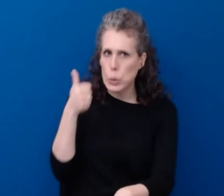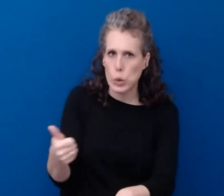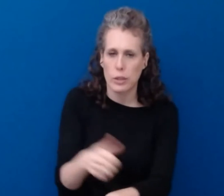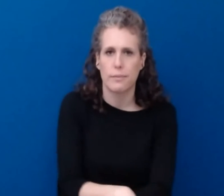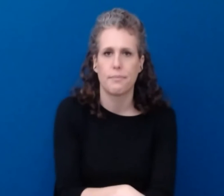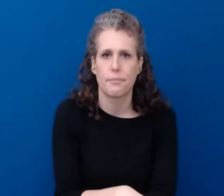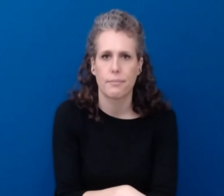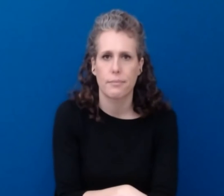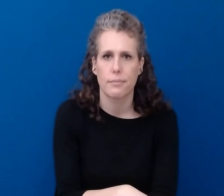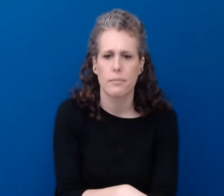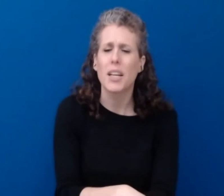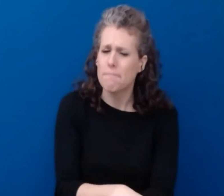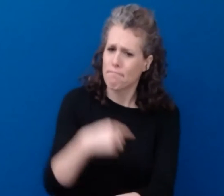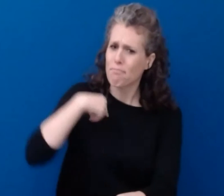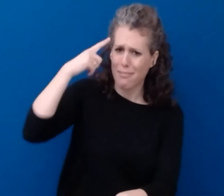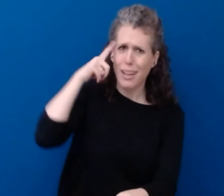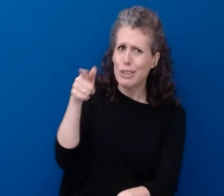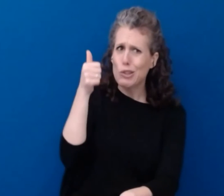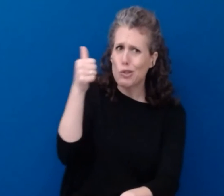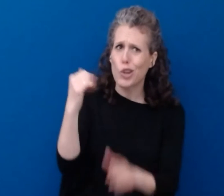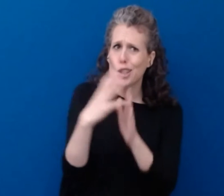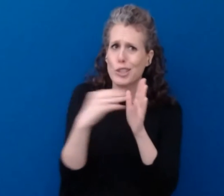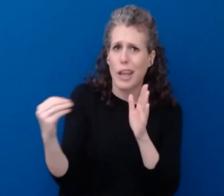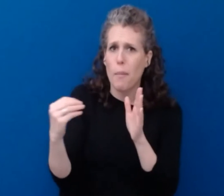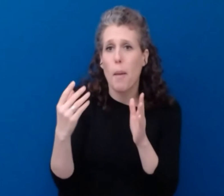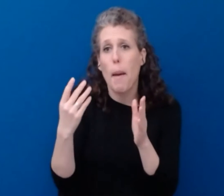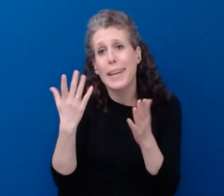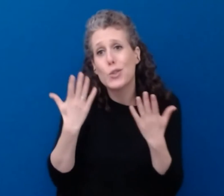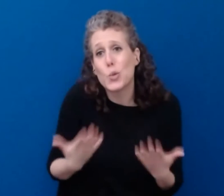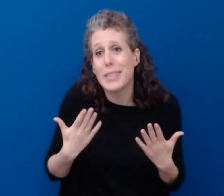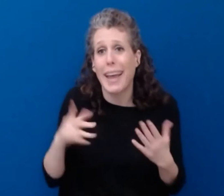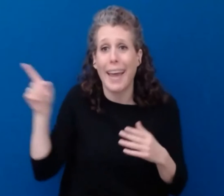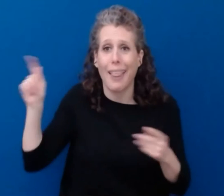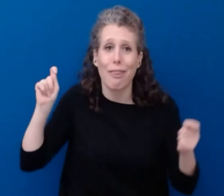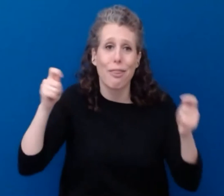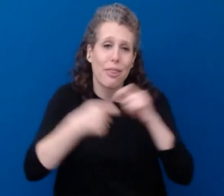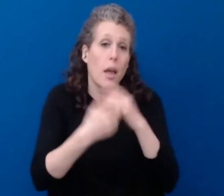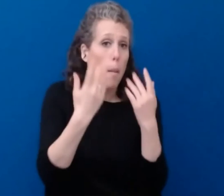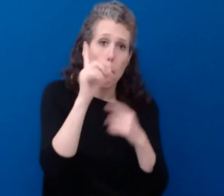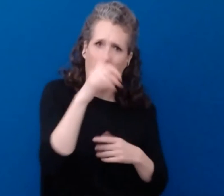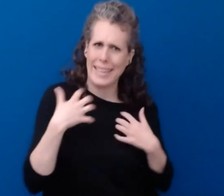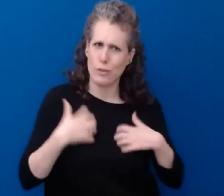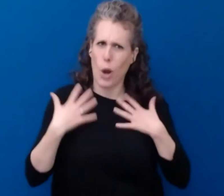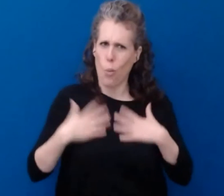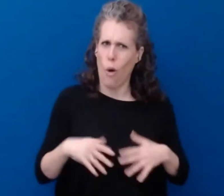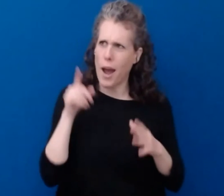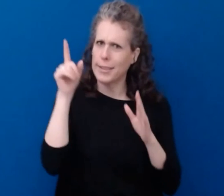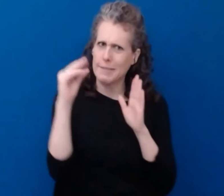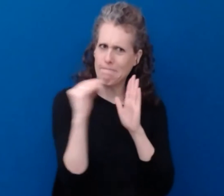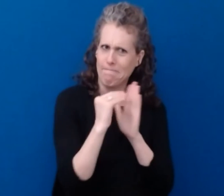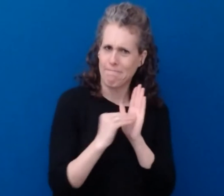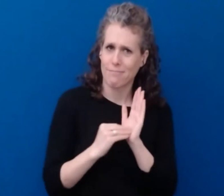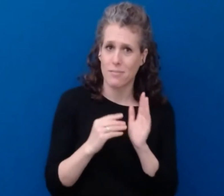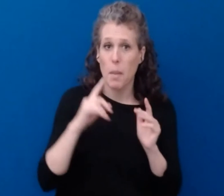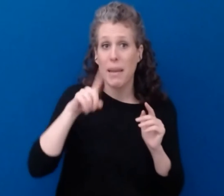example, even if it may not be perfect to this date, but it would be interesting to document that. So if we could reach out to